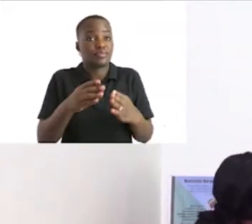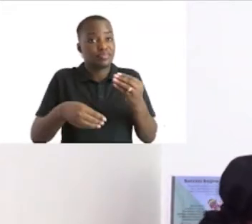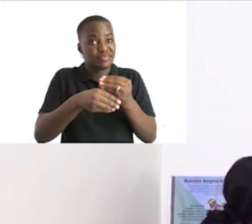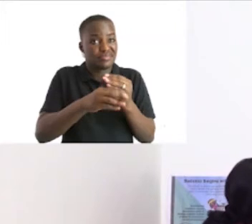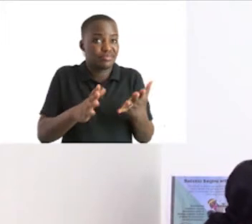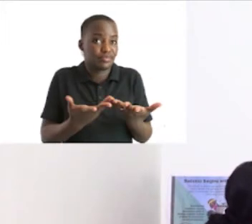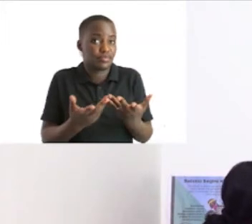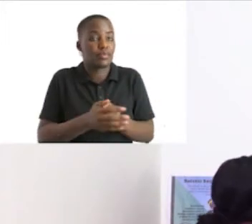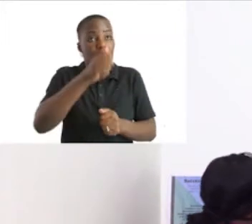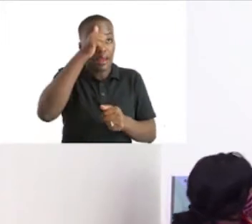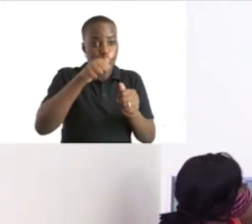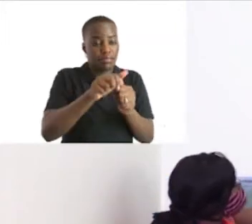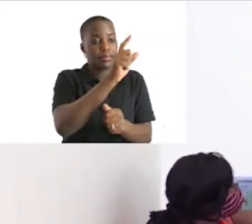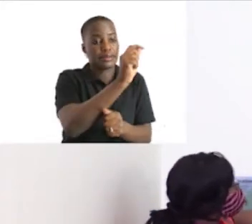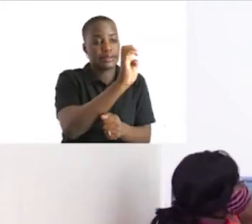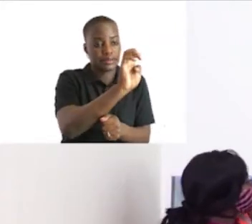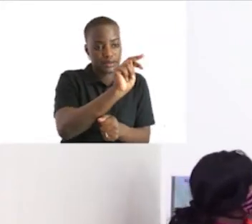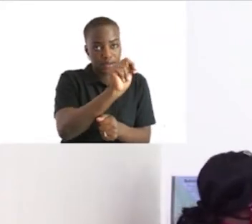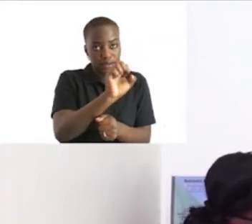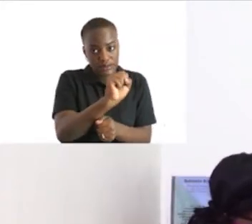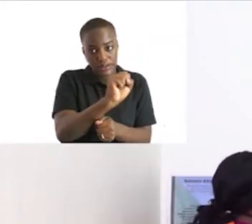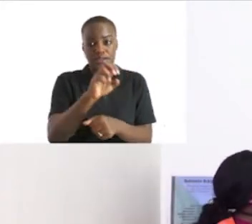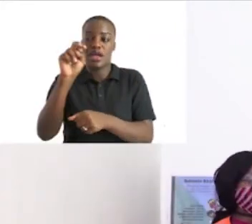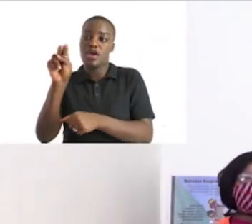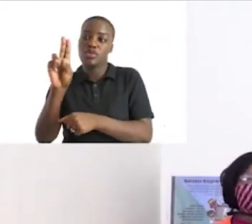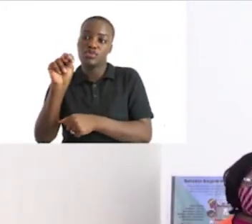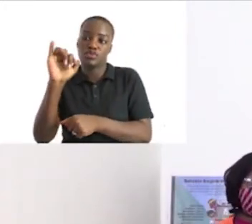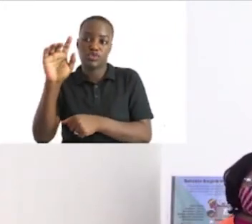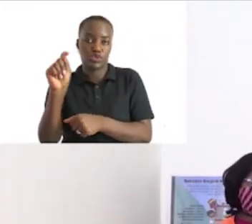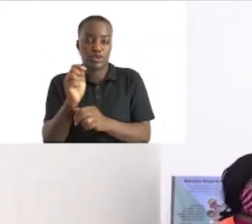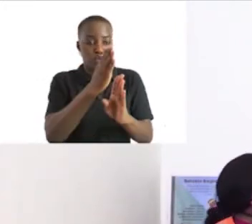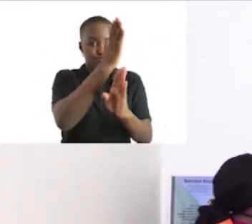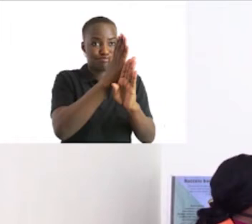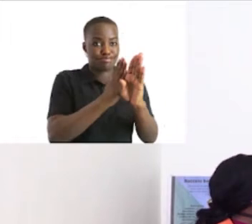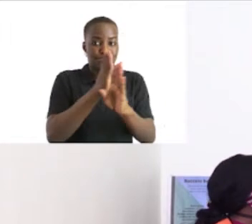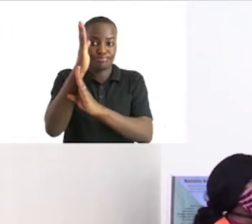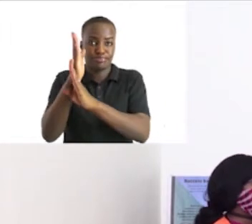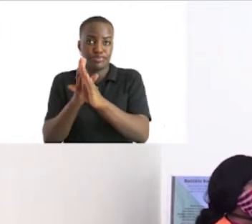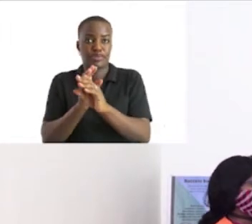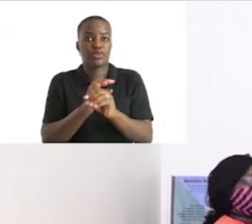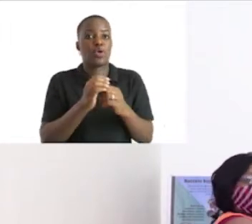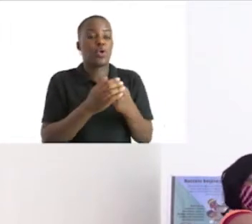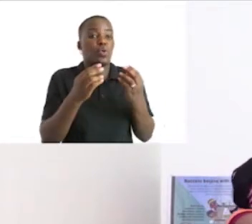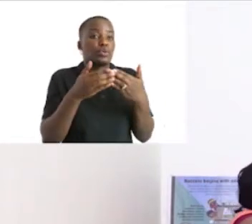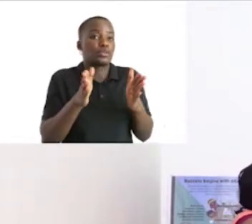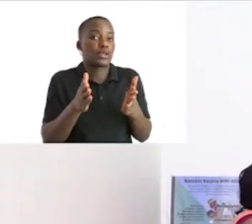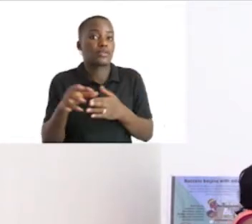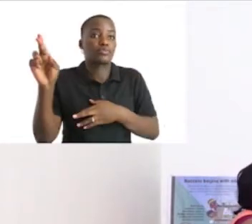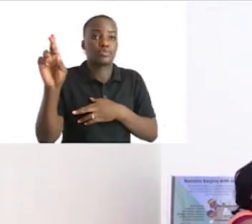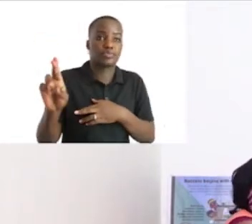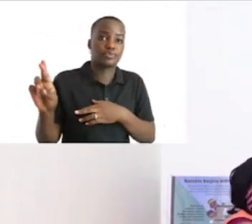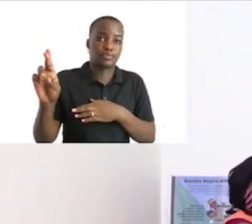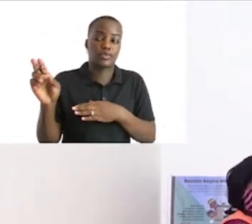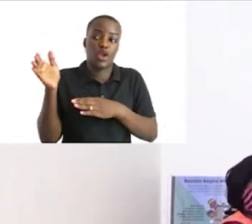We are going to say 1 plus 1. Remember, when we are adding like this, we start from the right